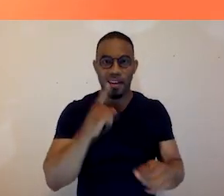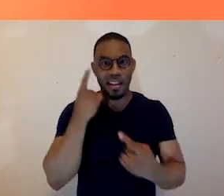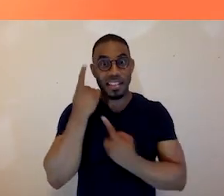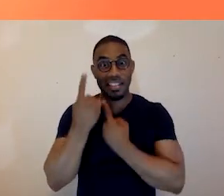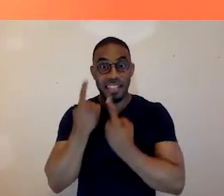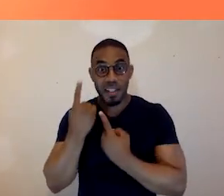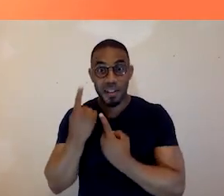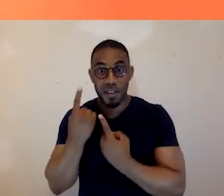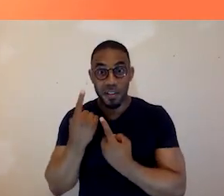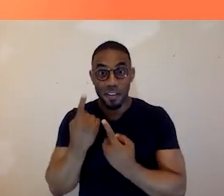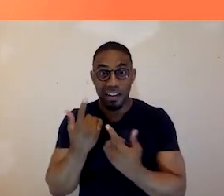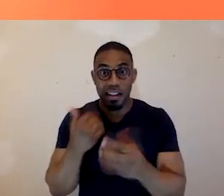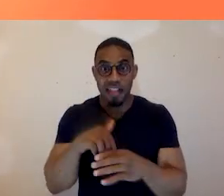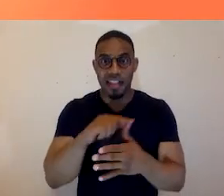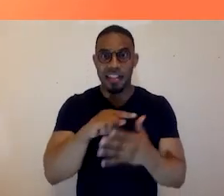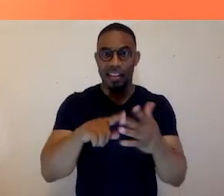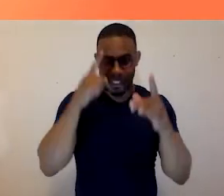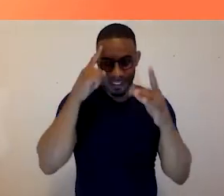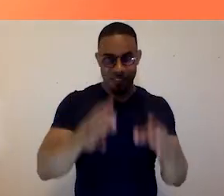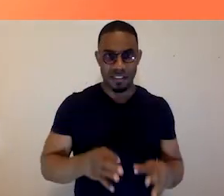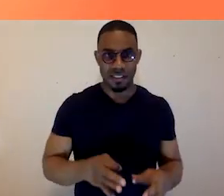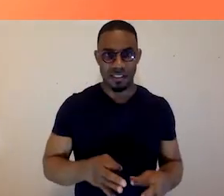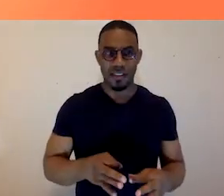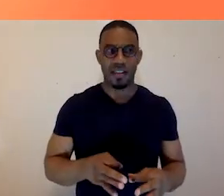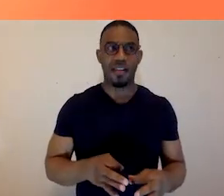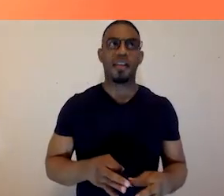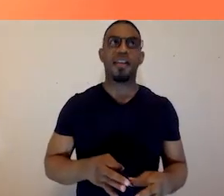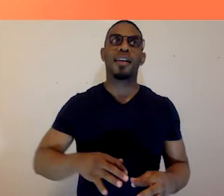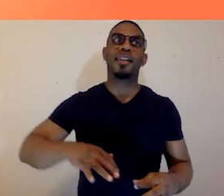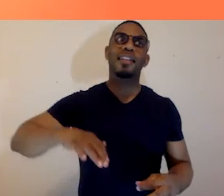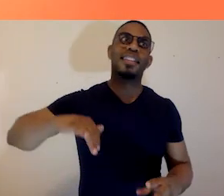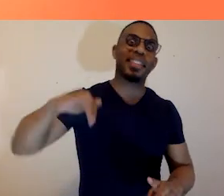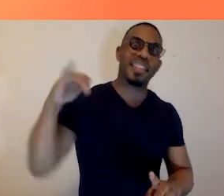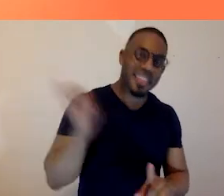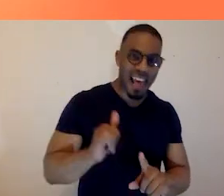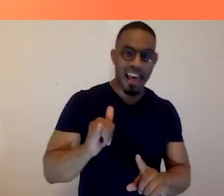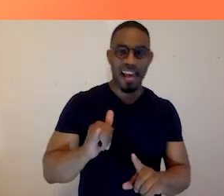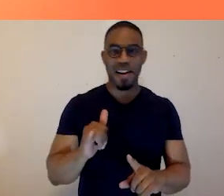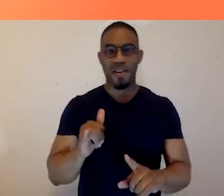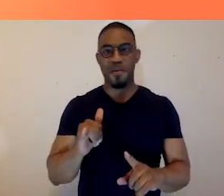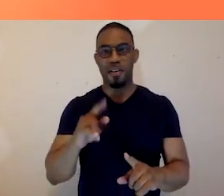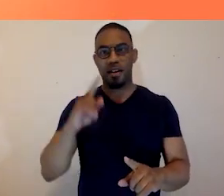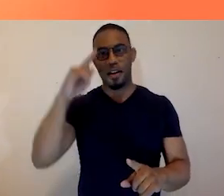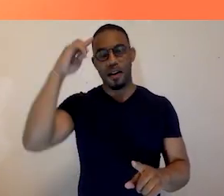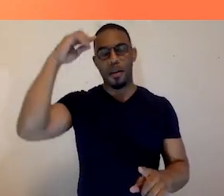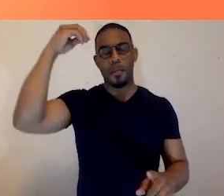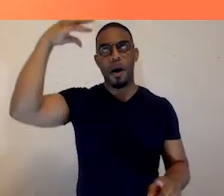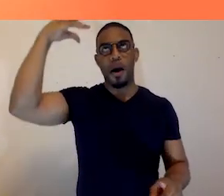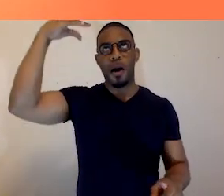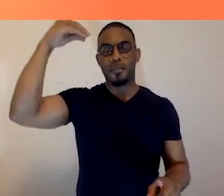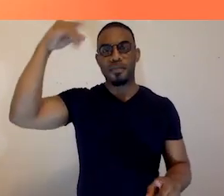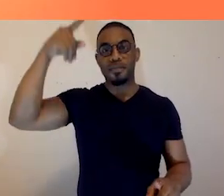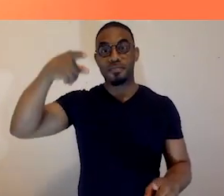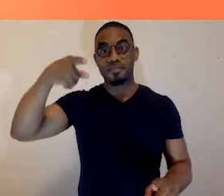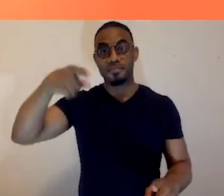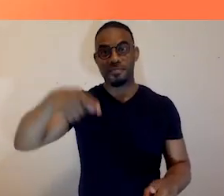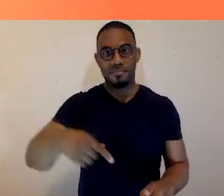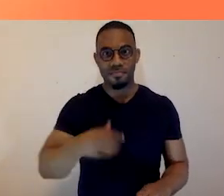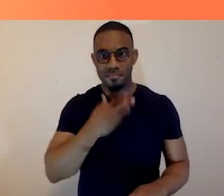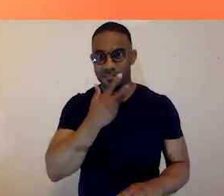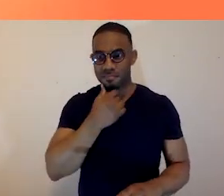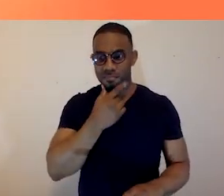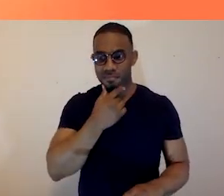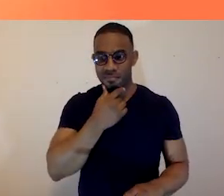considered in these decisions. And that was a bug. A bug